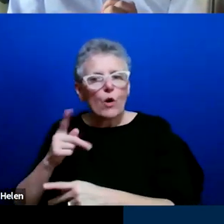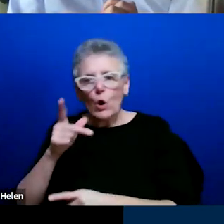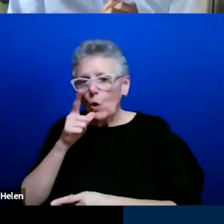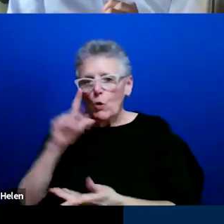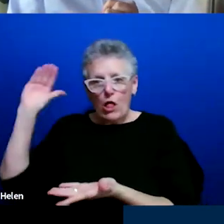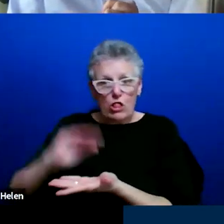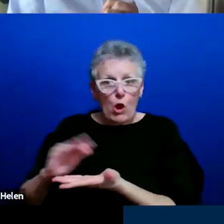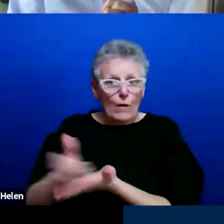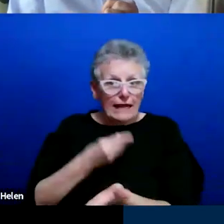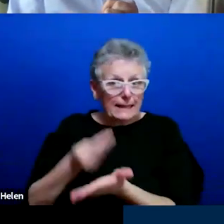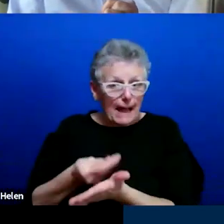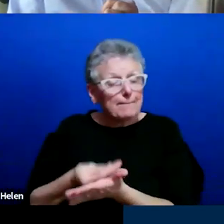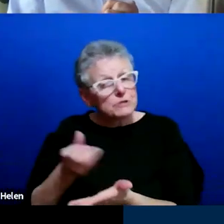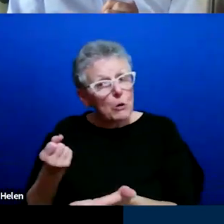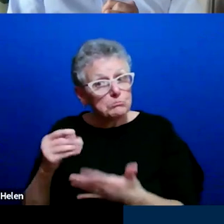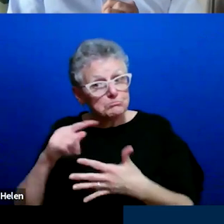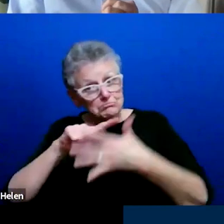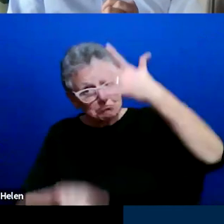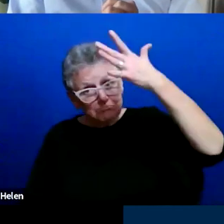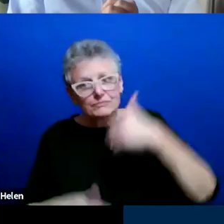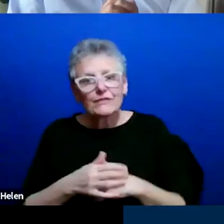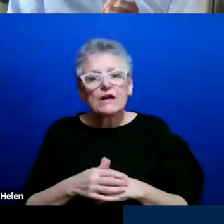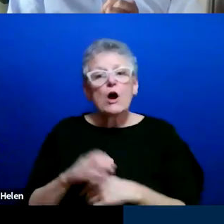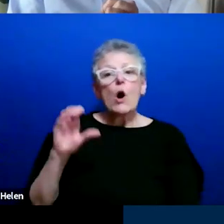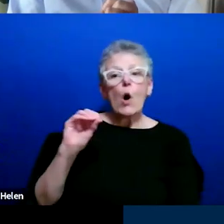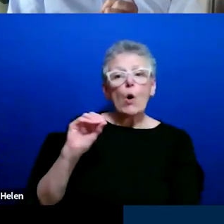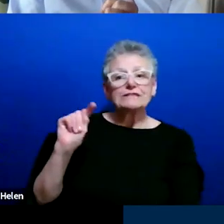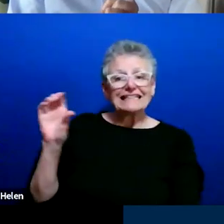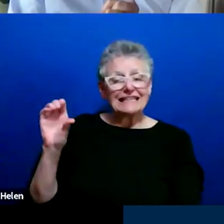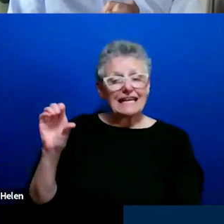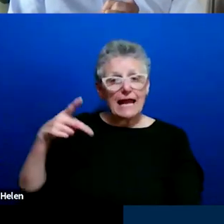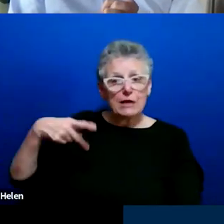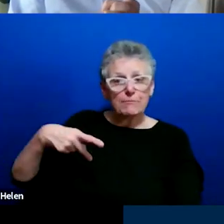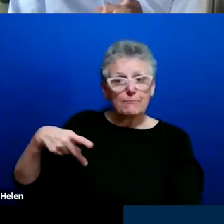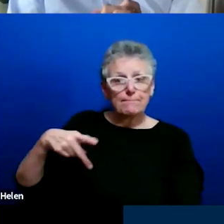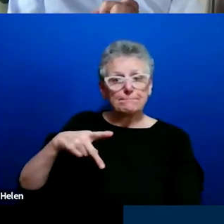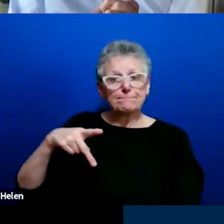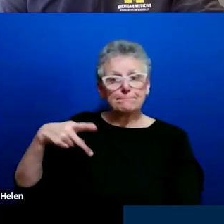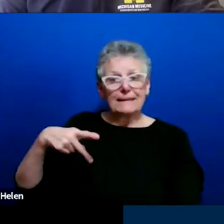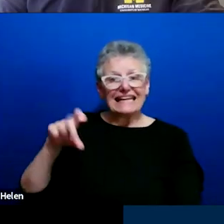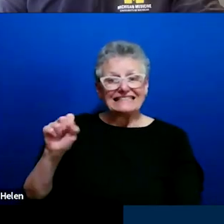people. So, but OTCs and PSAPs are definitely okay.